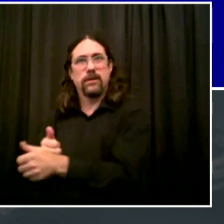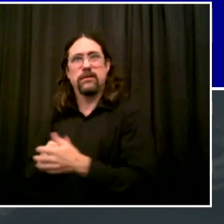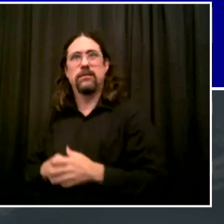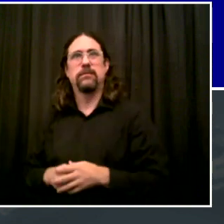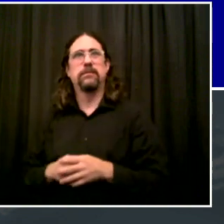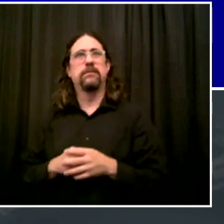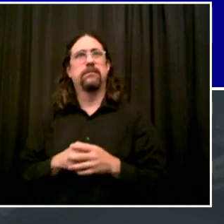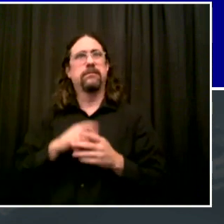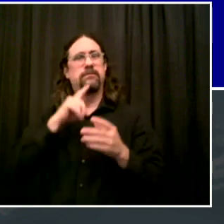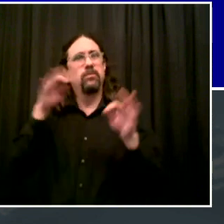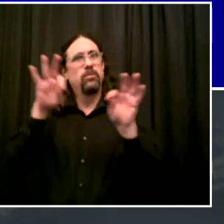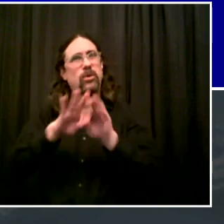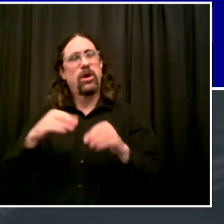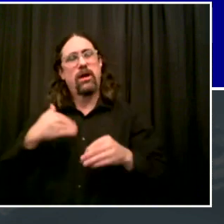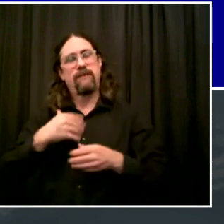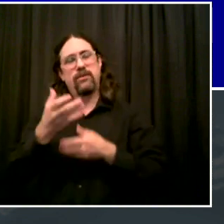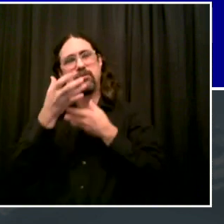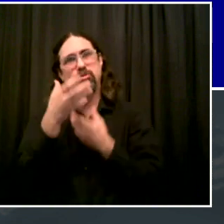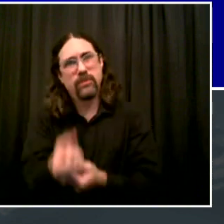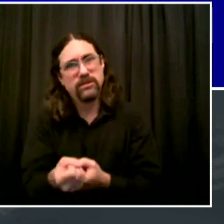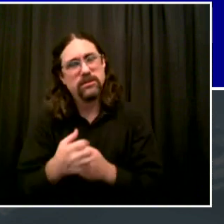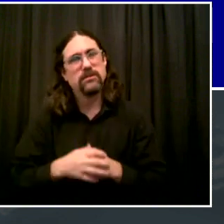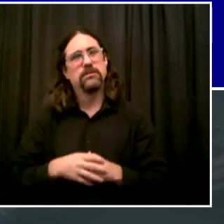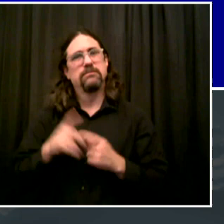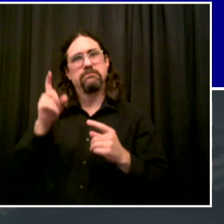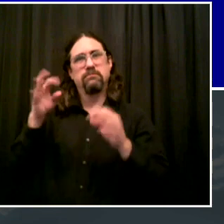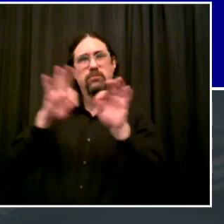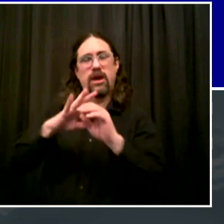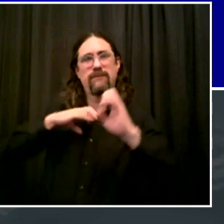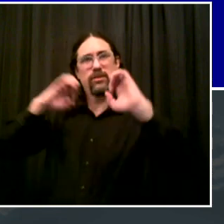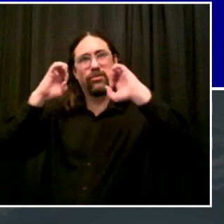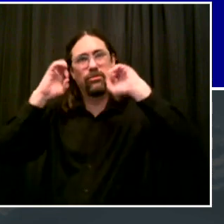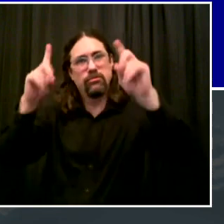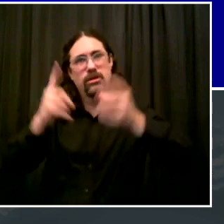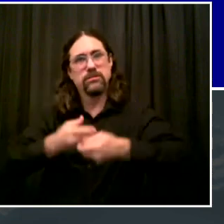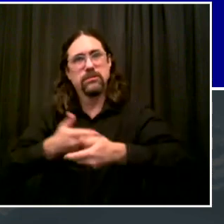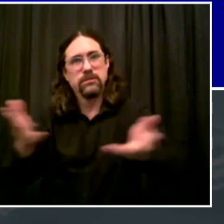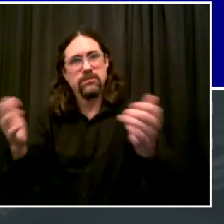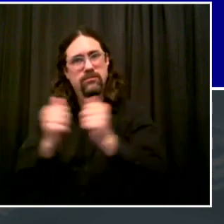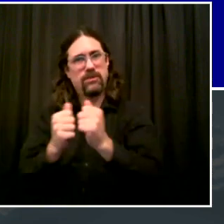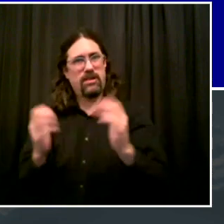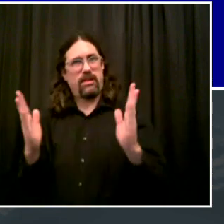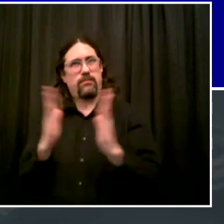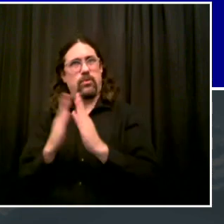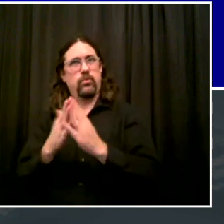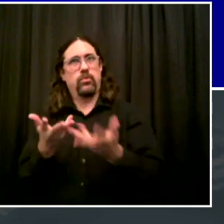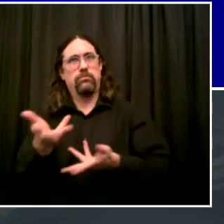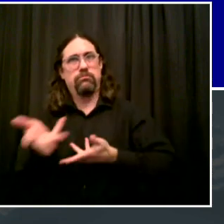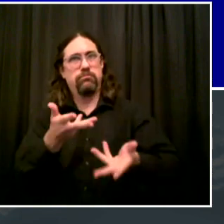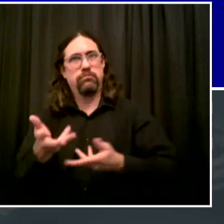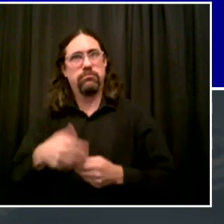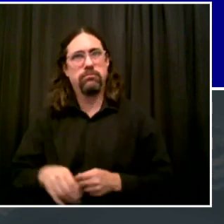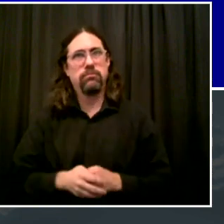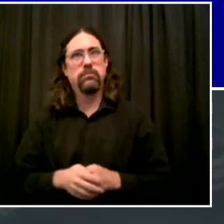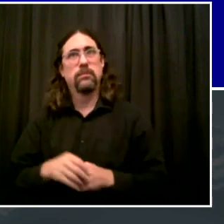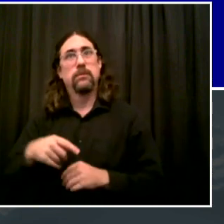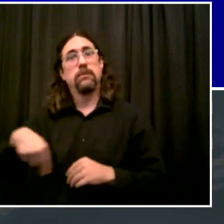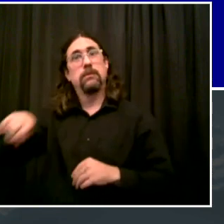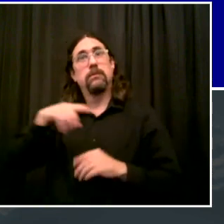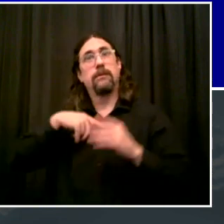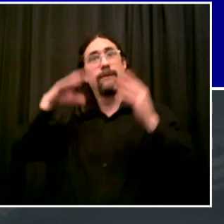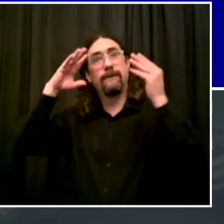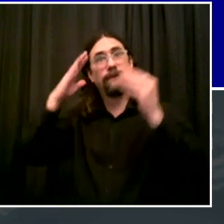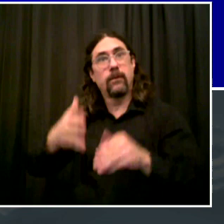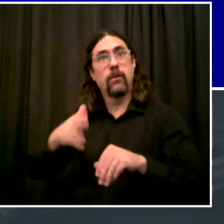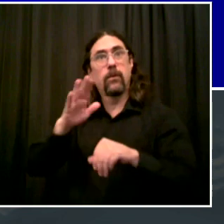neighborhood we are focusing on is Tremont in the Bronx, aka zip code 10457. In picking this zip